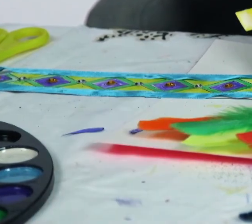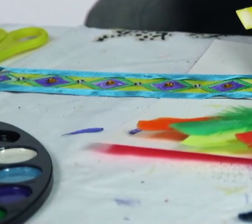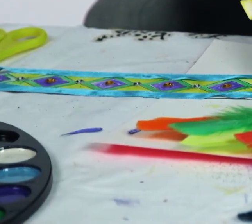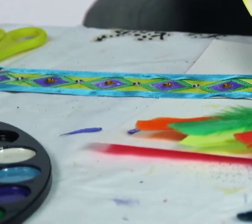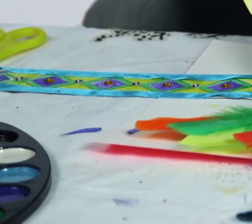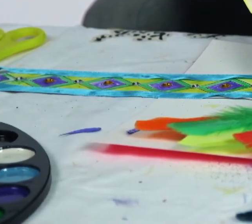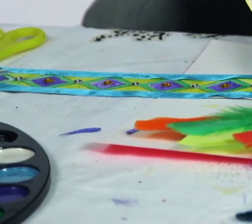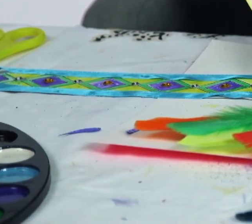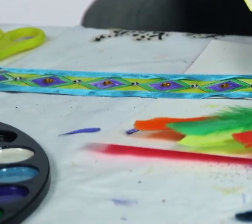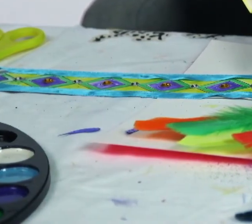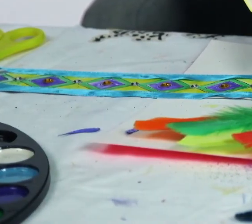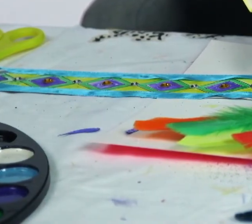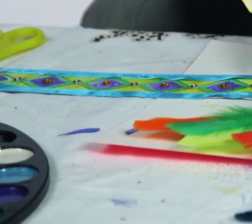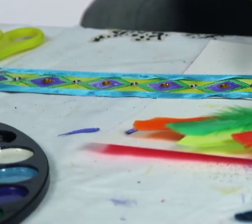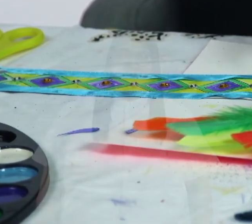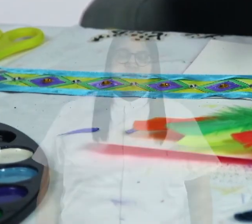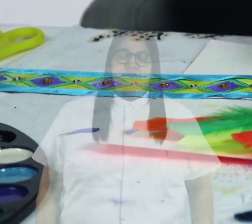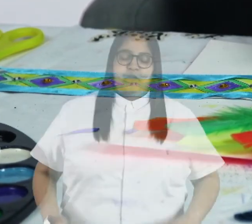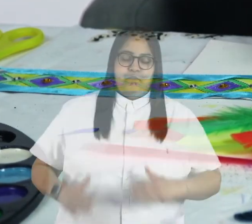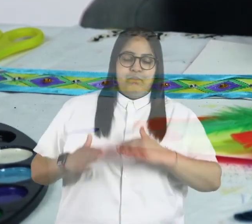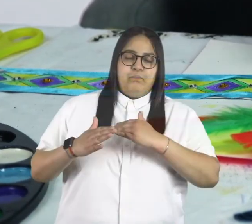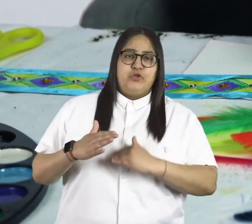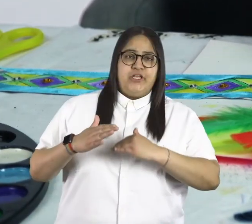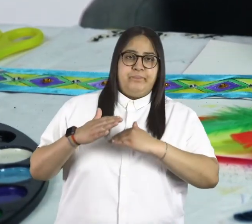Which is at the bottom.